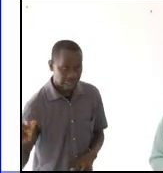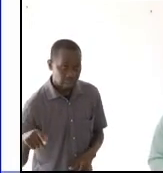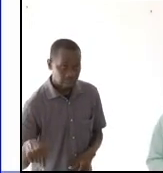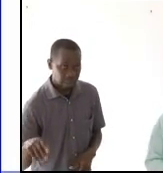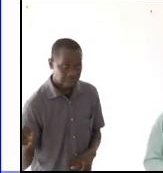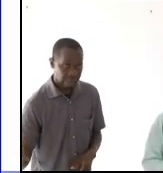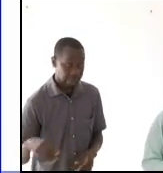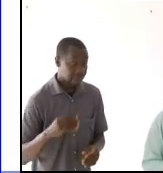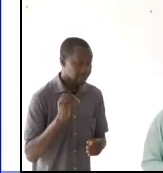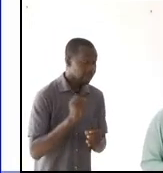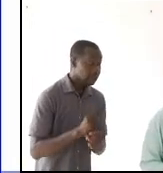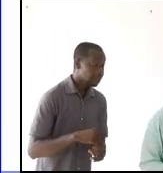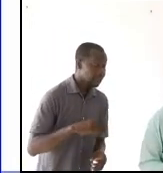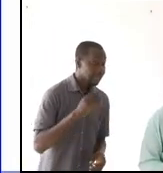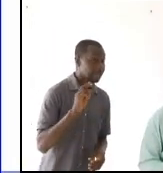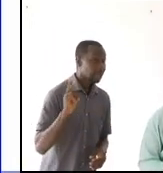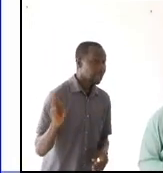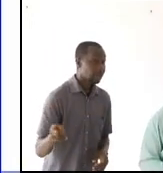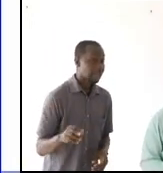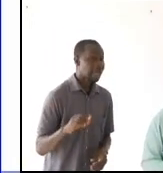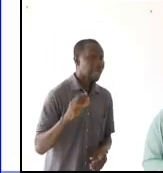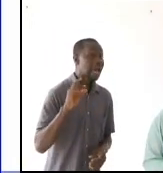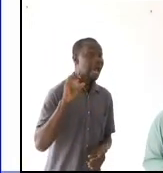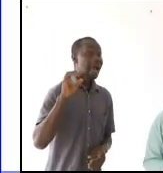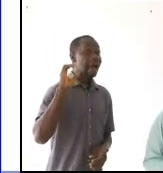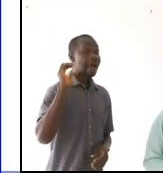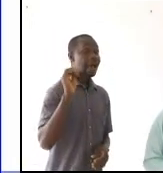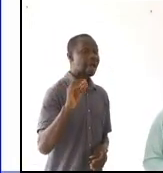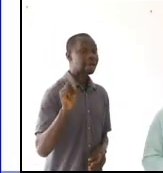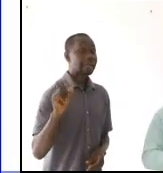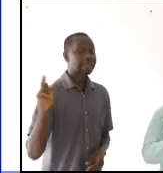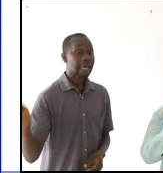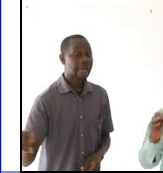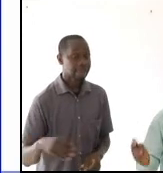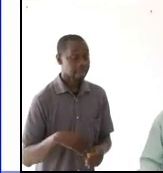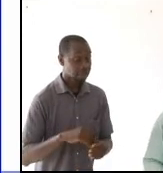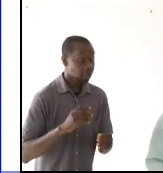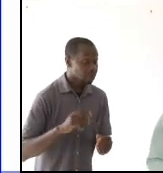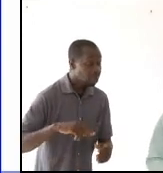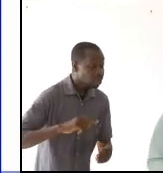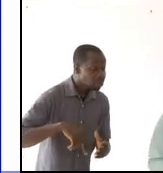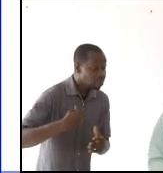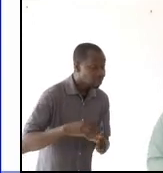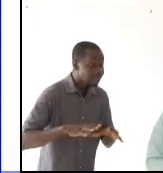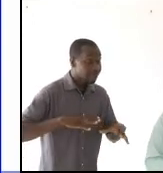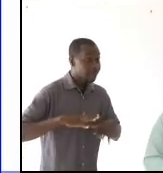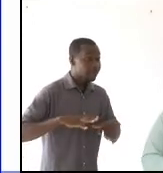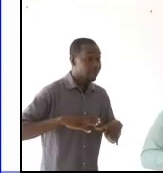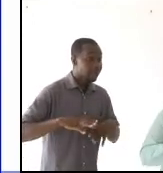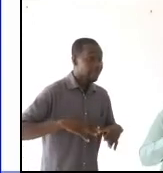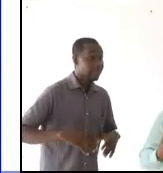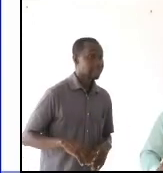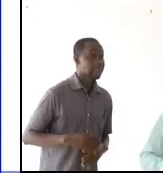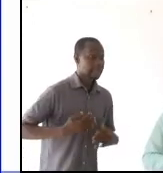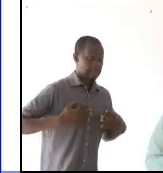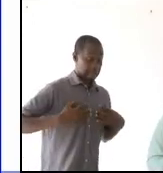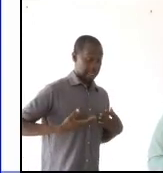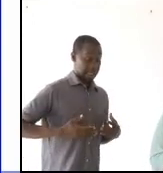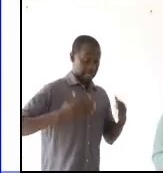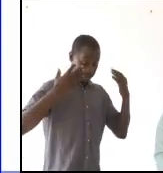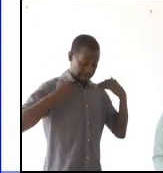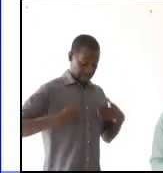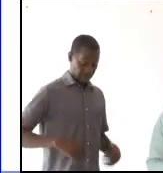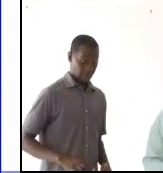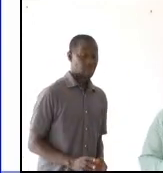is luteinizing hormone, and they have FSH, follicle stimulating hormone. This is all to prepare them, make their bodies